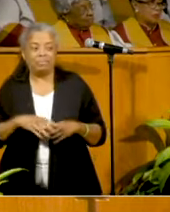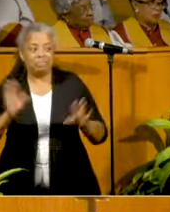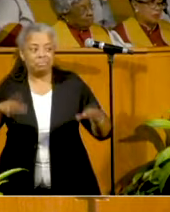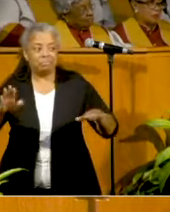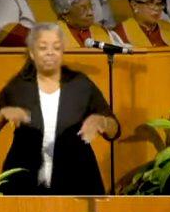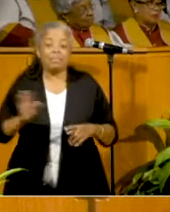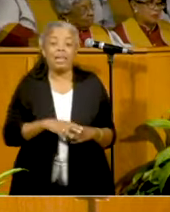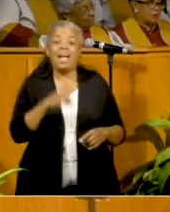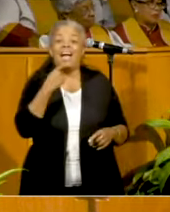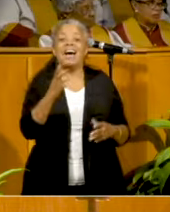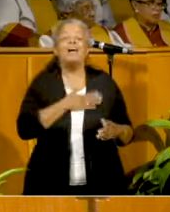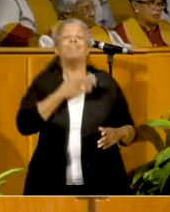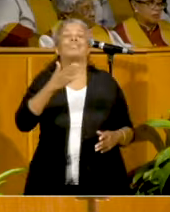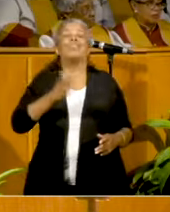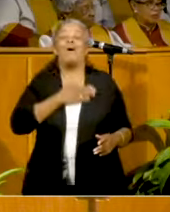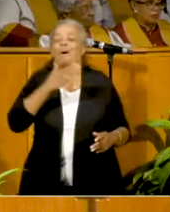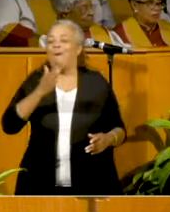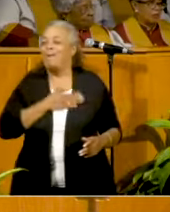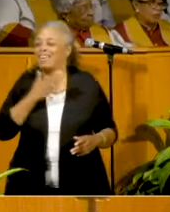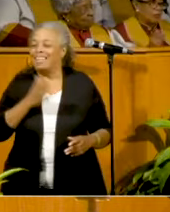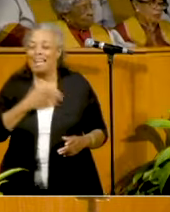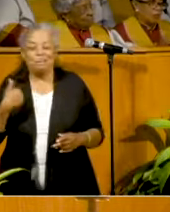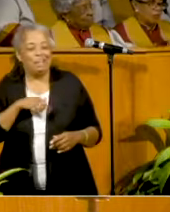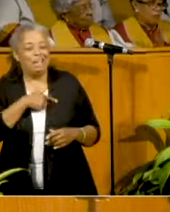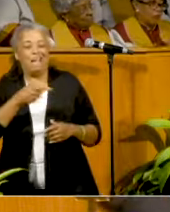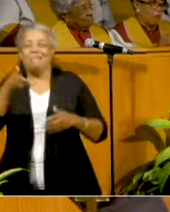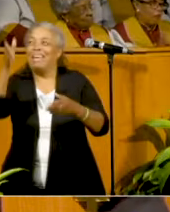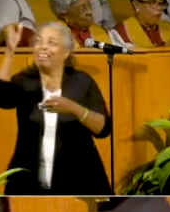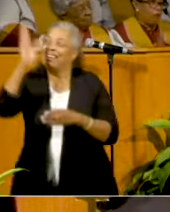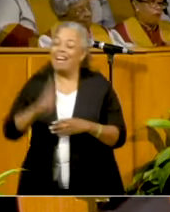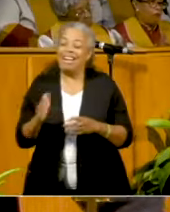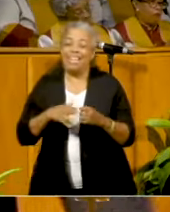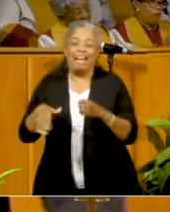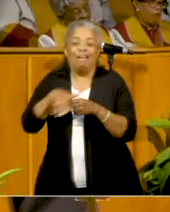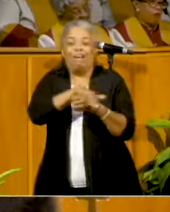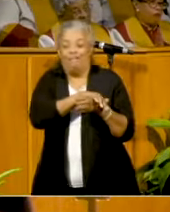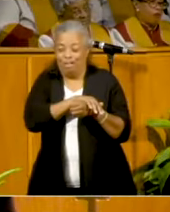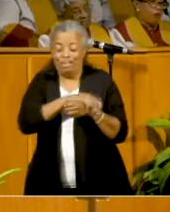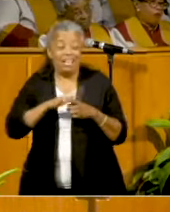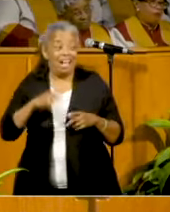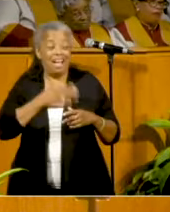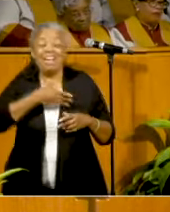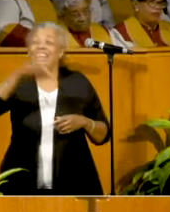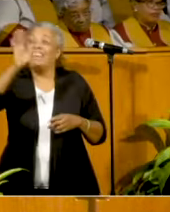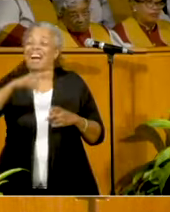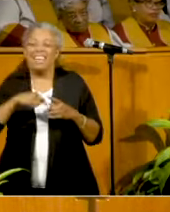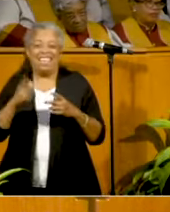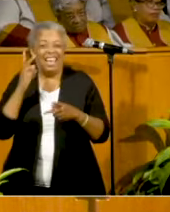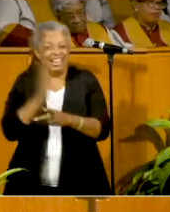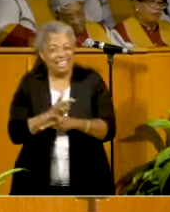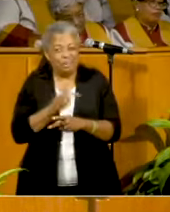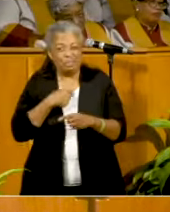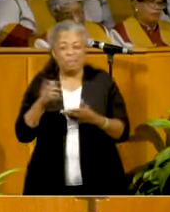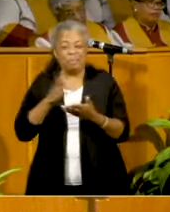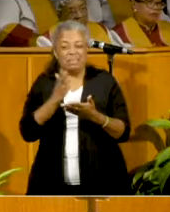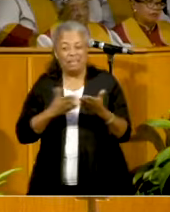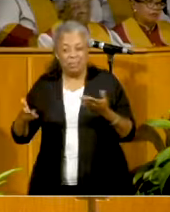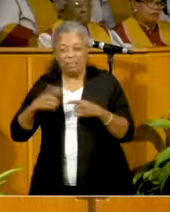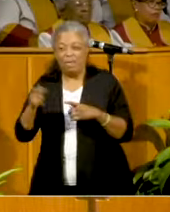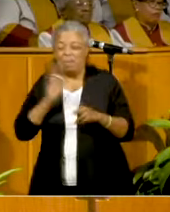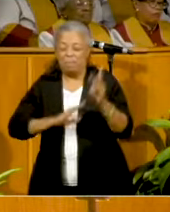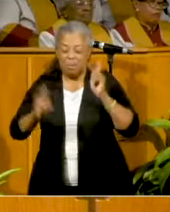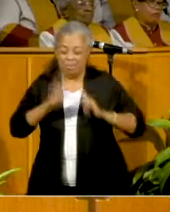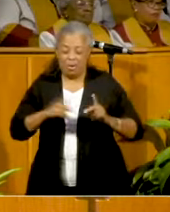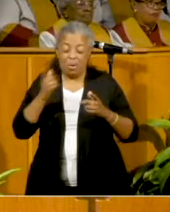And I'm so glad we've got a God that covers, a God that keeps some stuff from